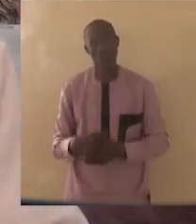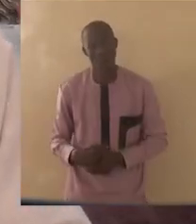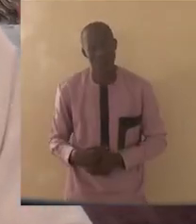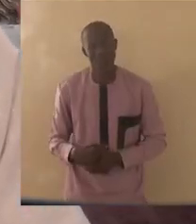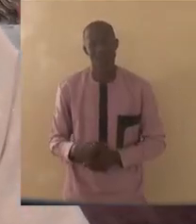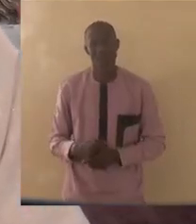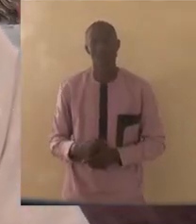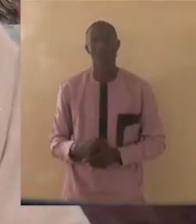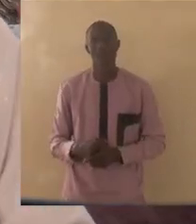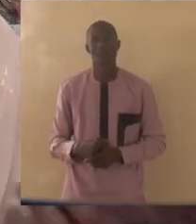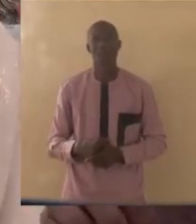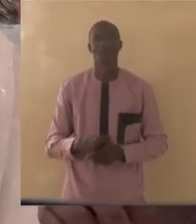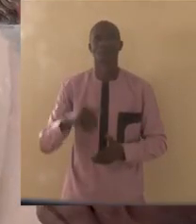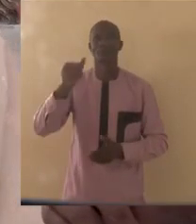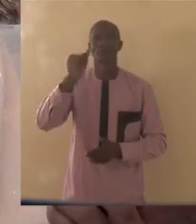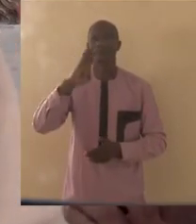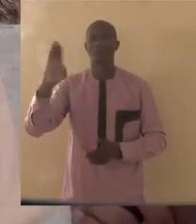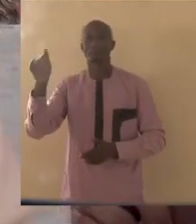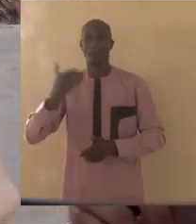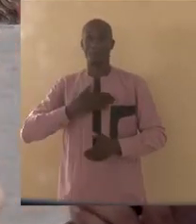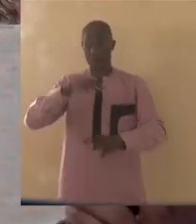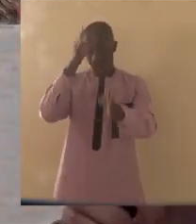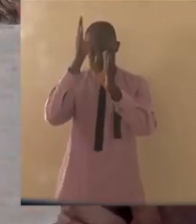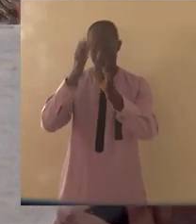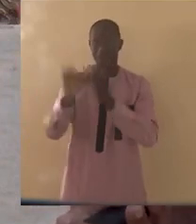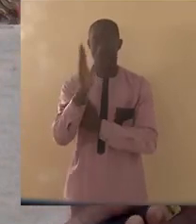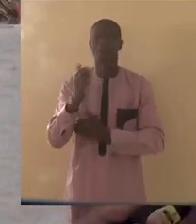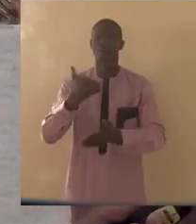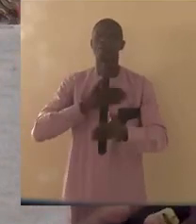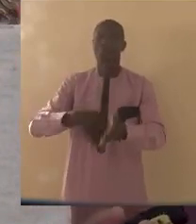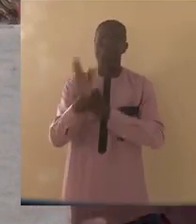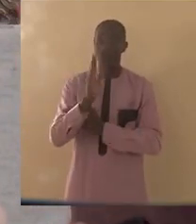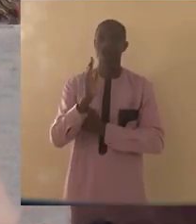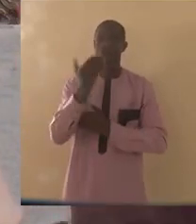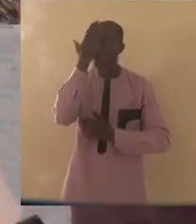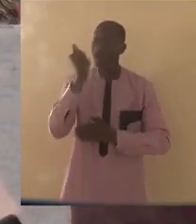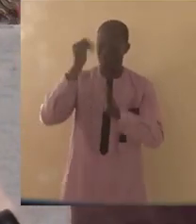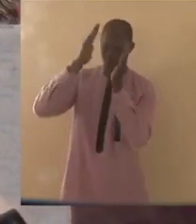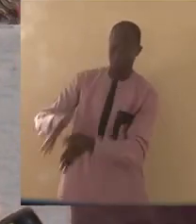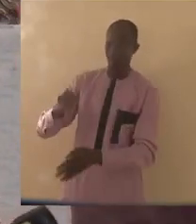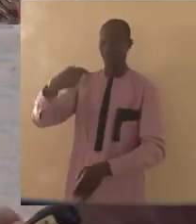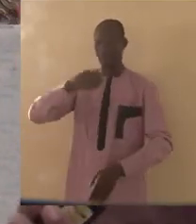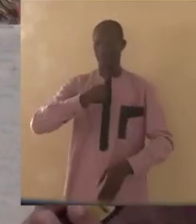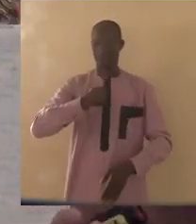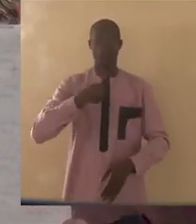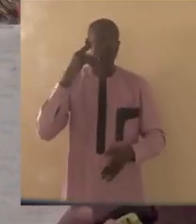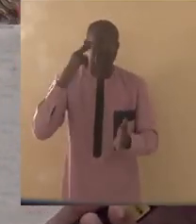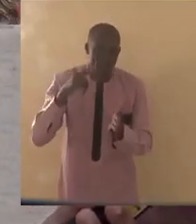paradise. Abba, my God, why have you abandoned me? Is that not a loving word?